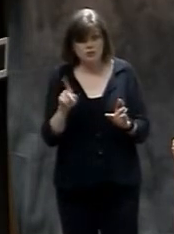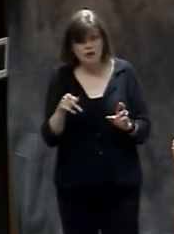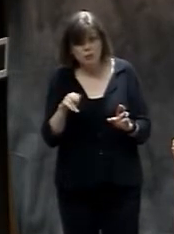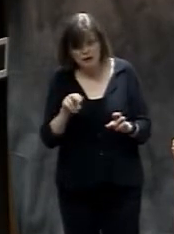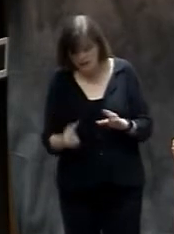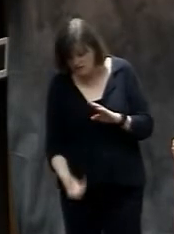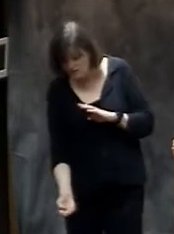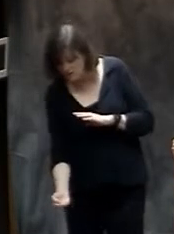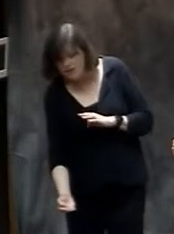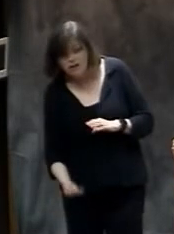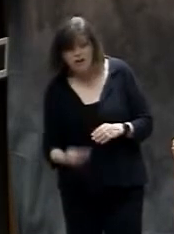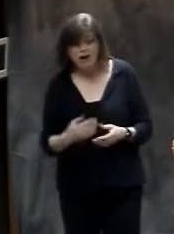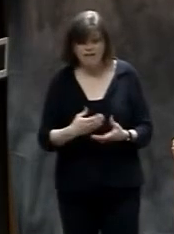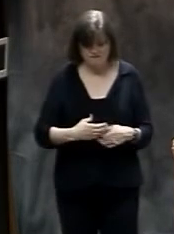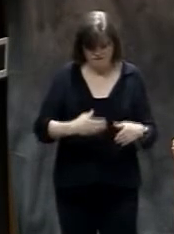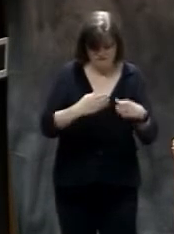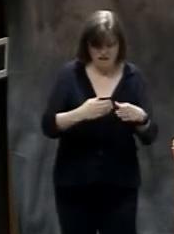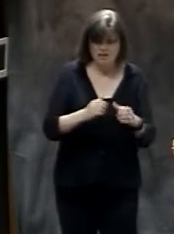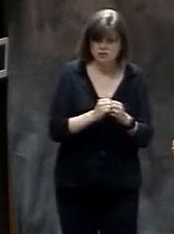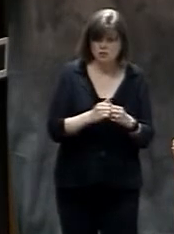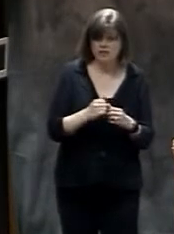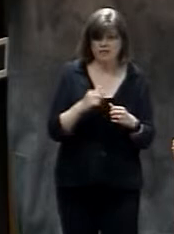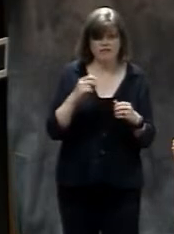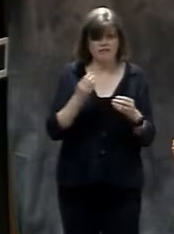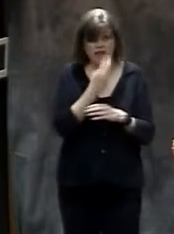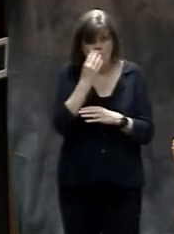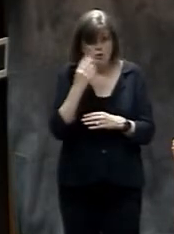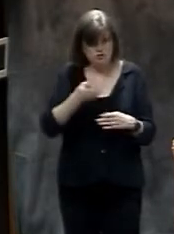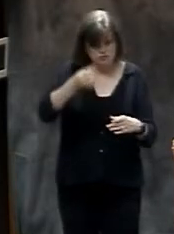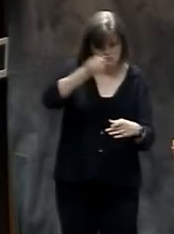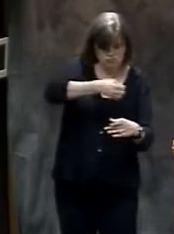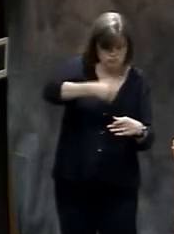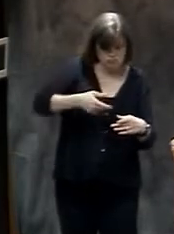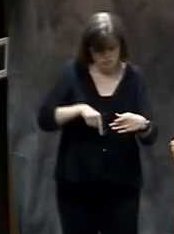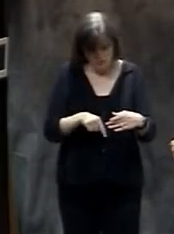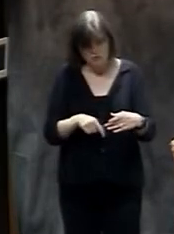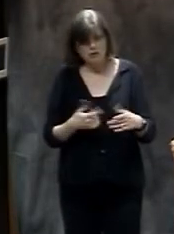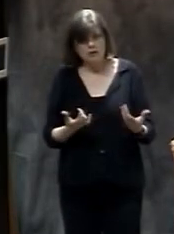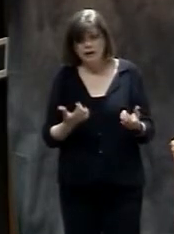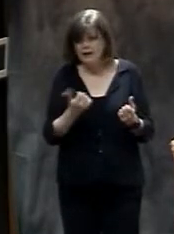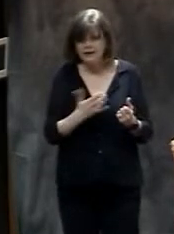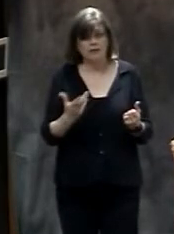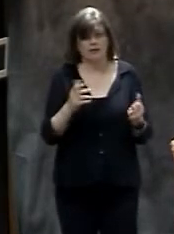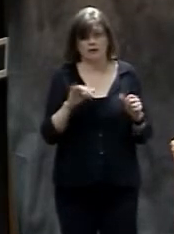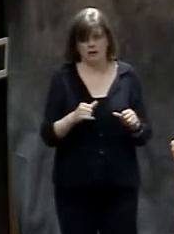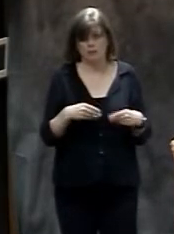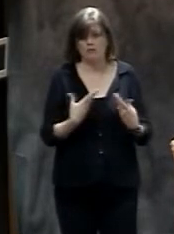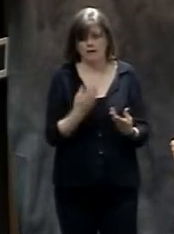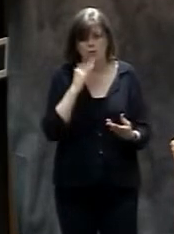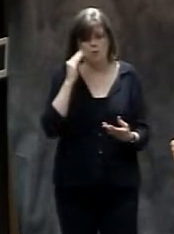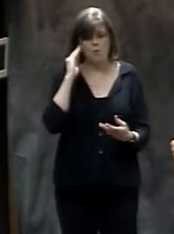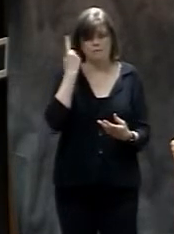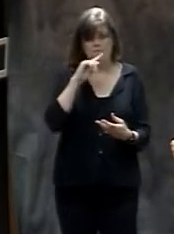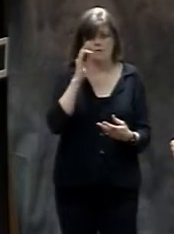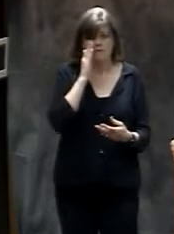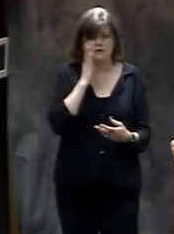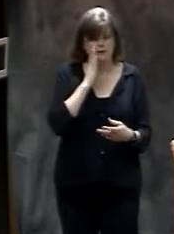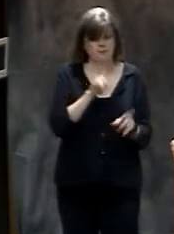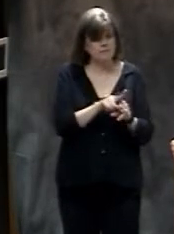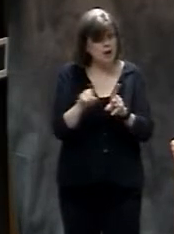flowers in your house, anything like that can provide habitat for this mosquito. She's also a day